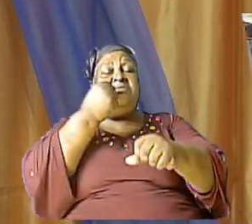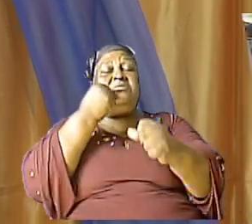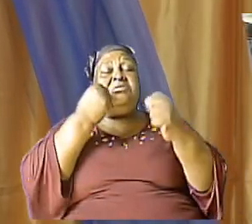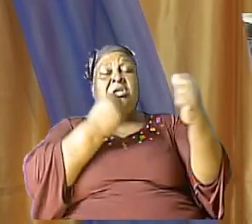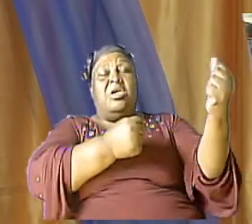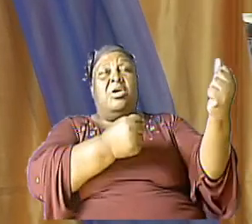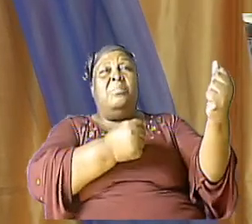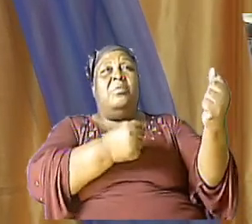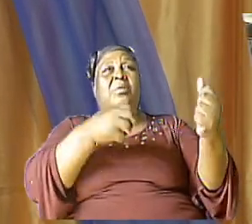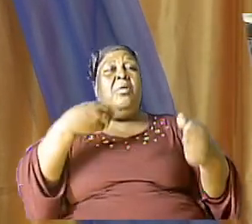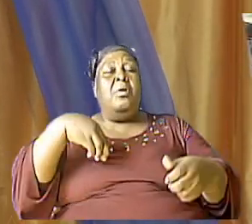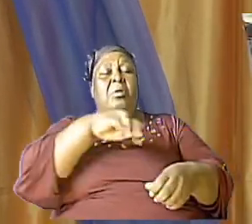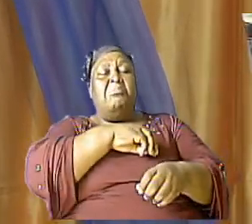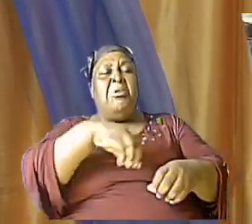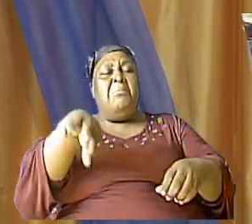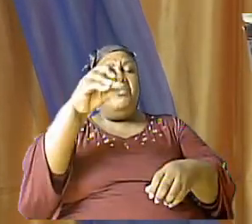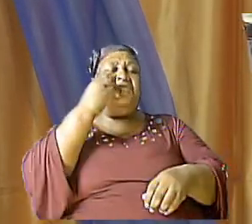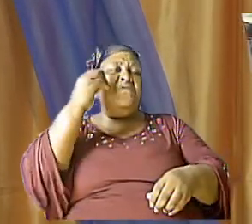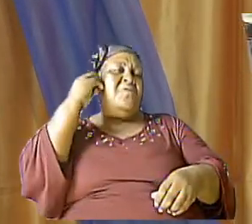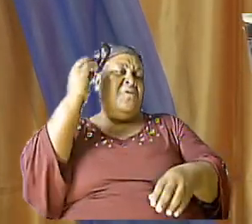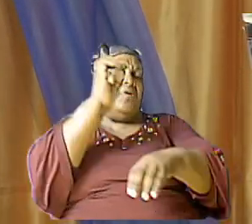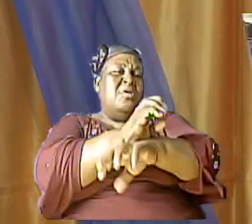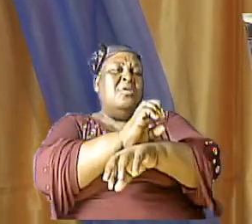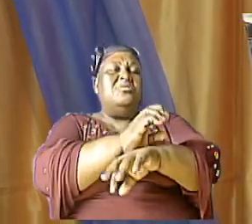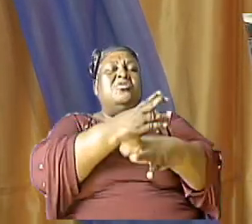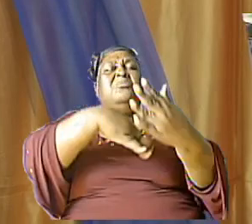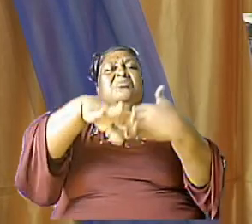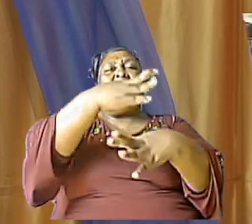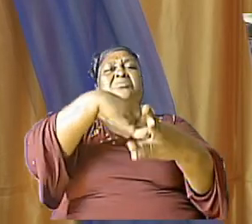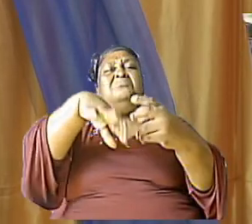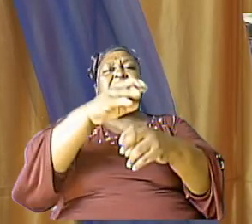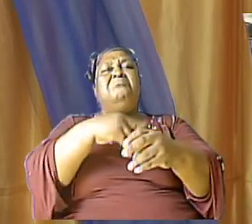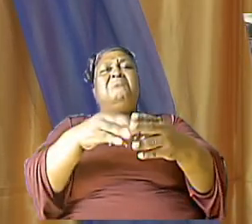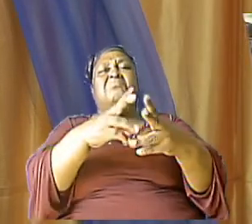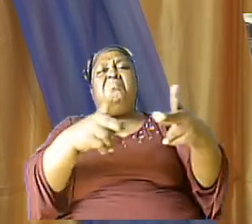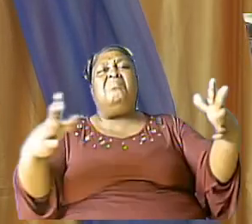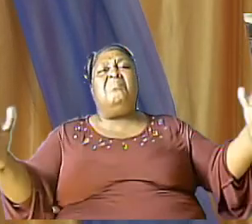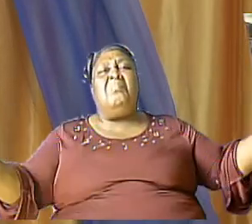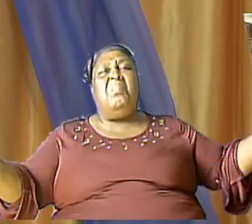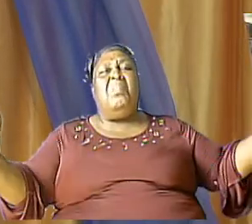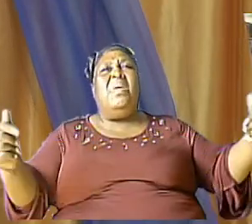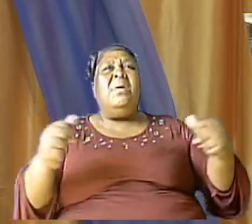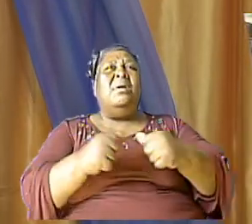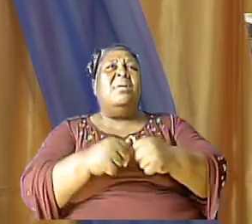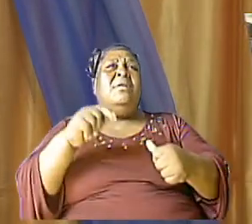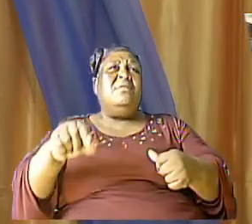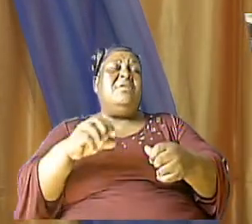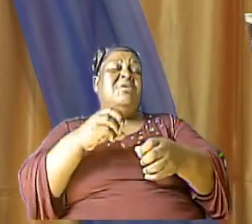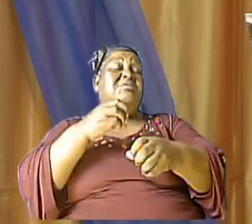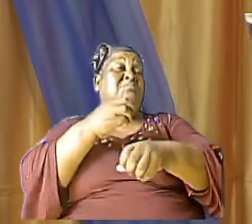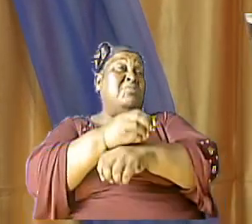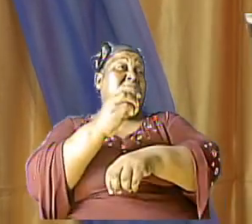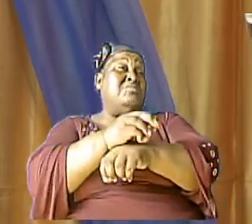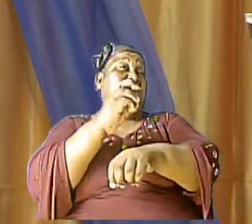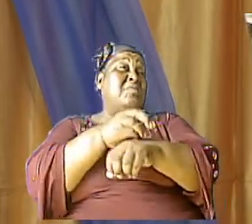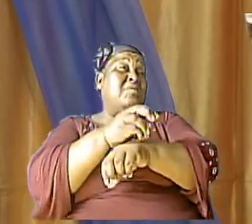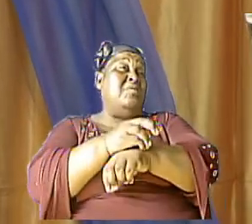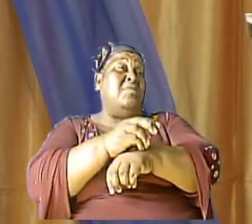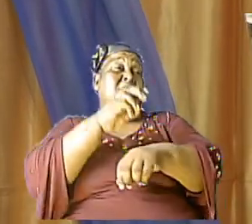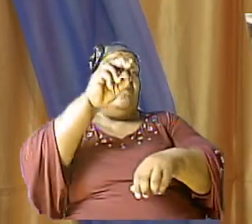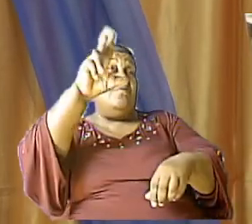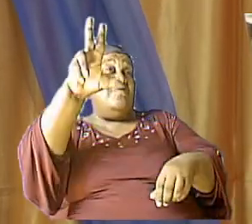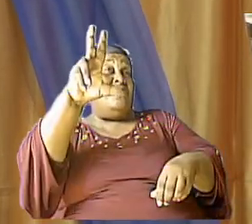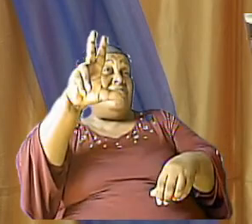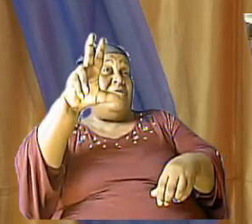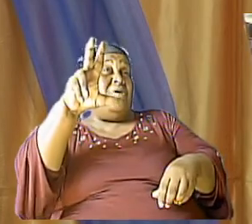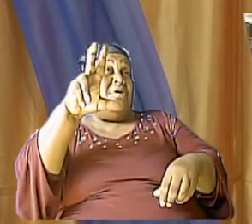members at home, church, and in the society at large. This ministry is comprised of three